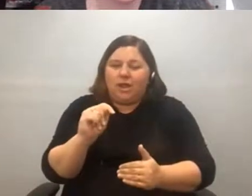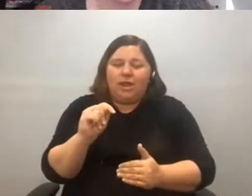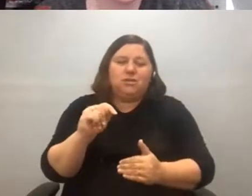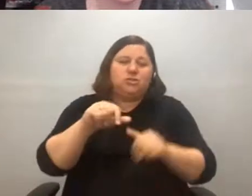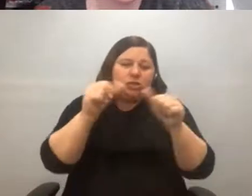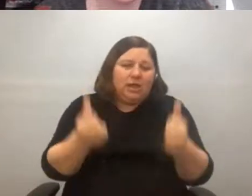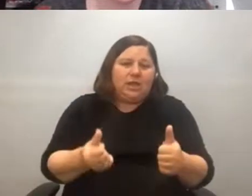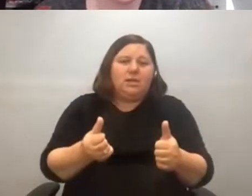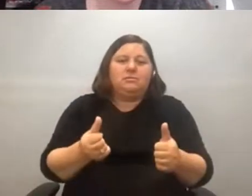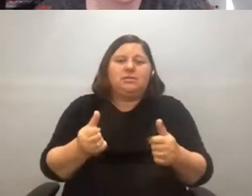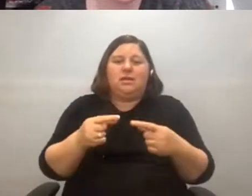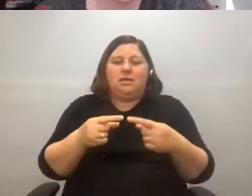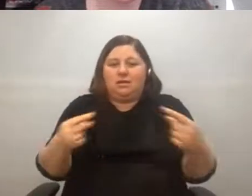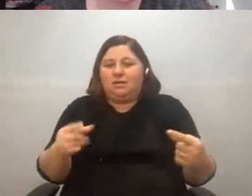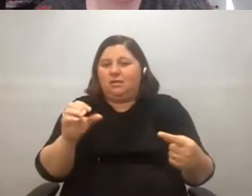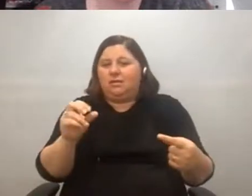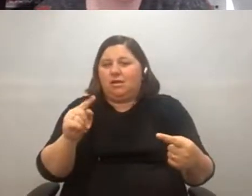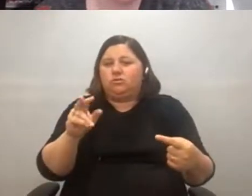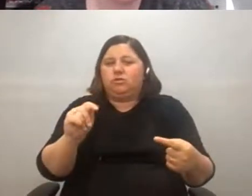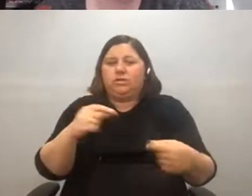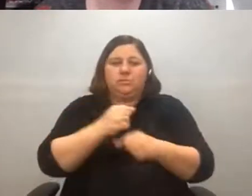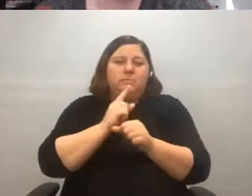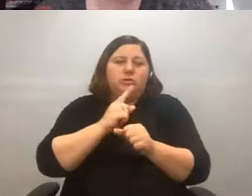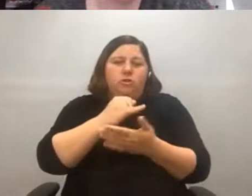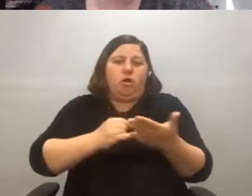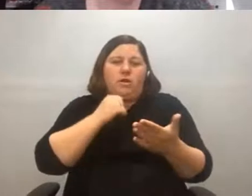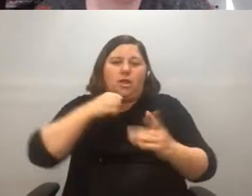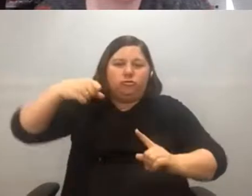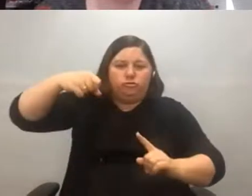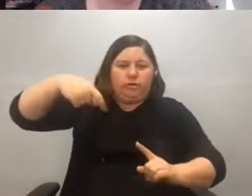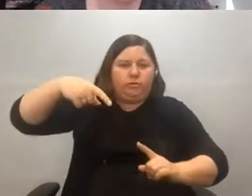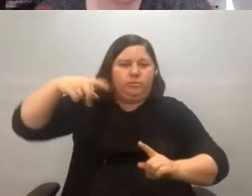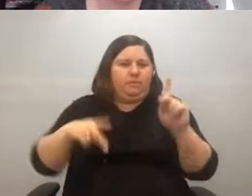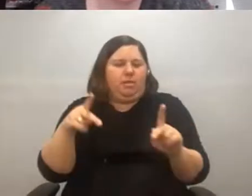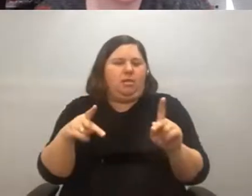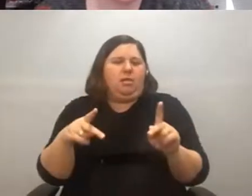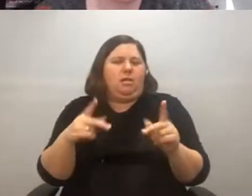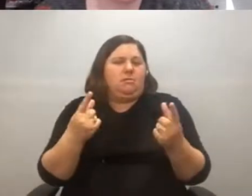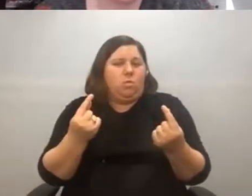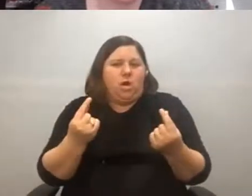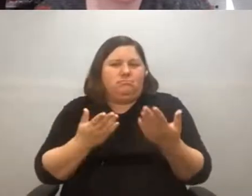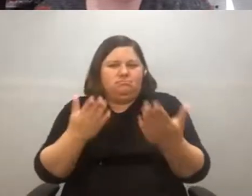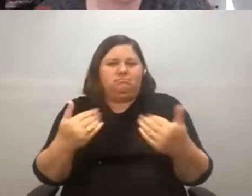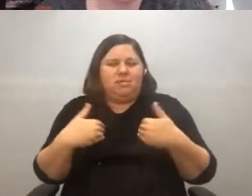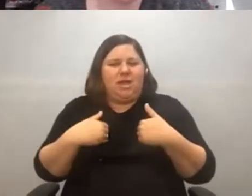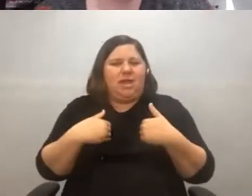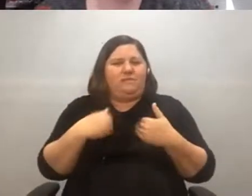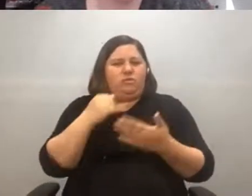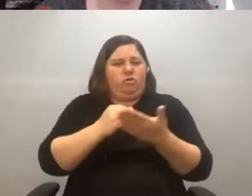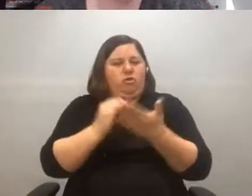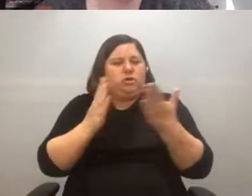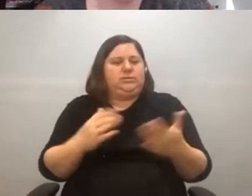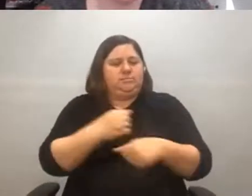assure that the art is not triggering um and what suggestions do you have for artists to make trauma-informed work